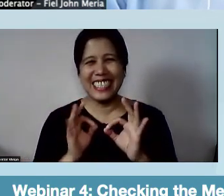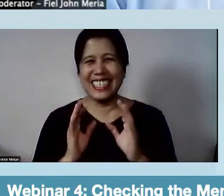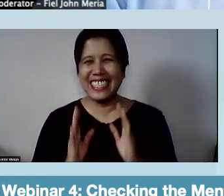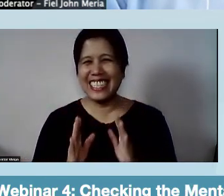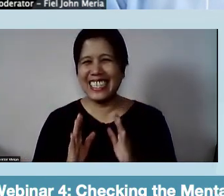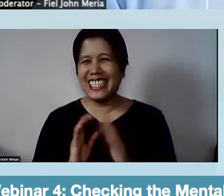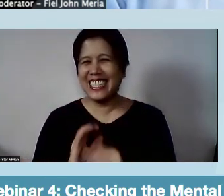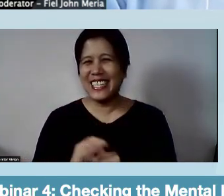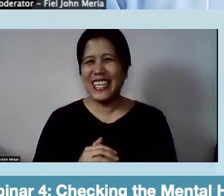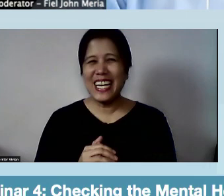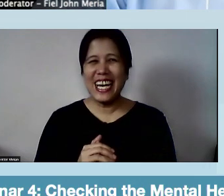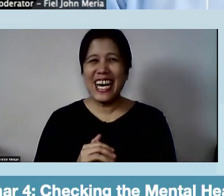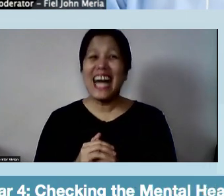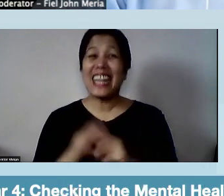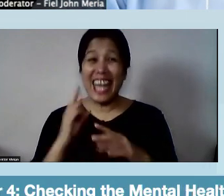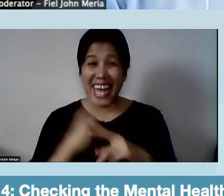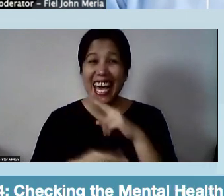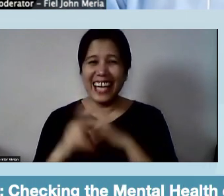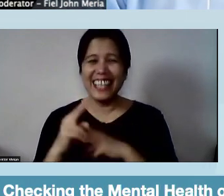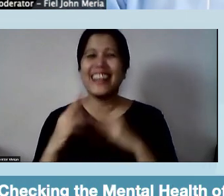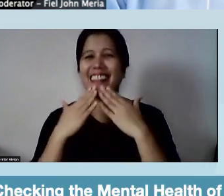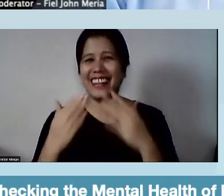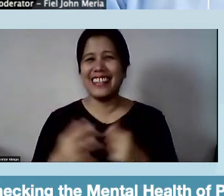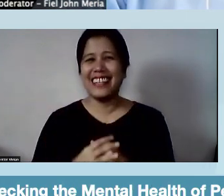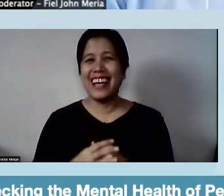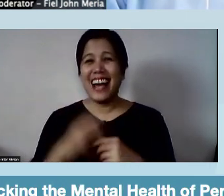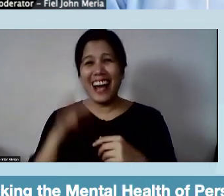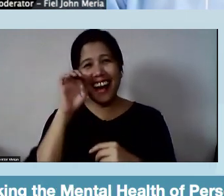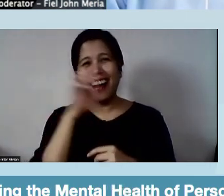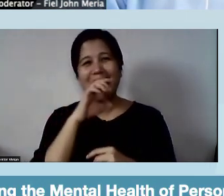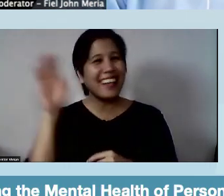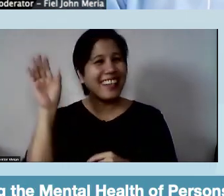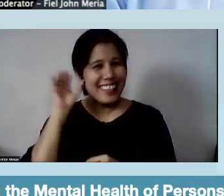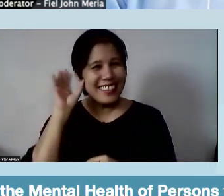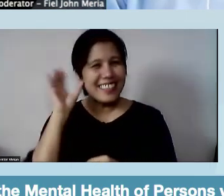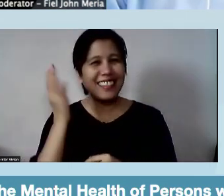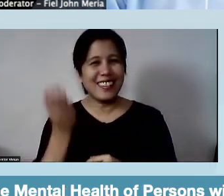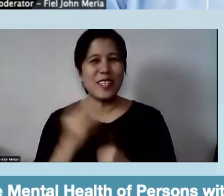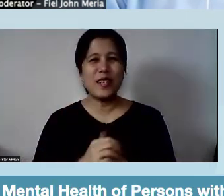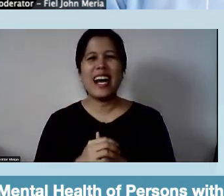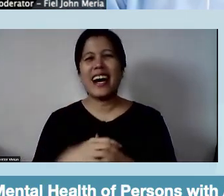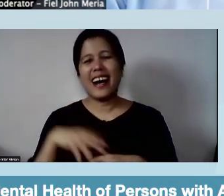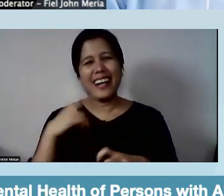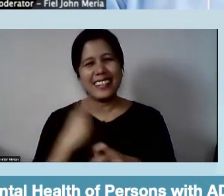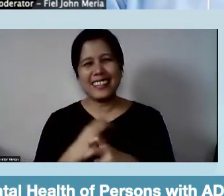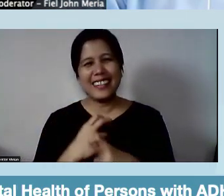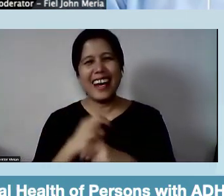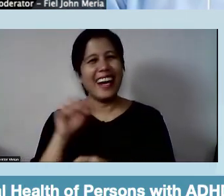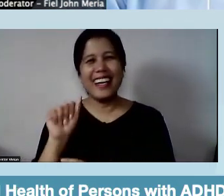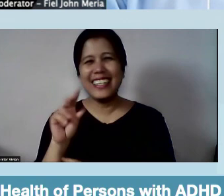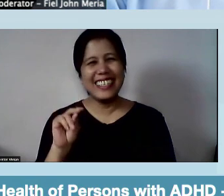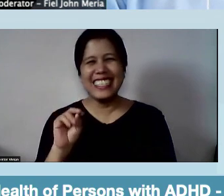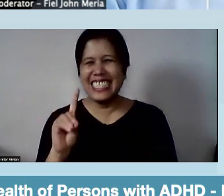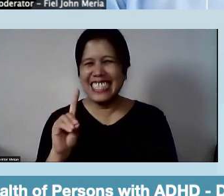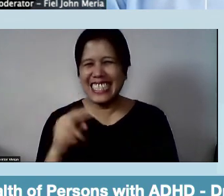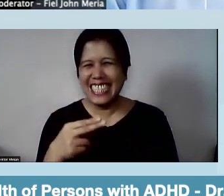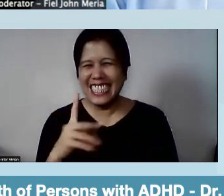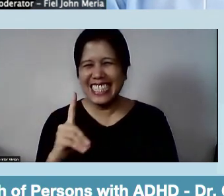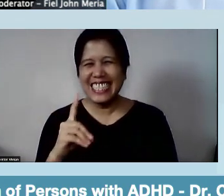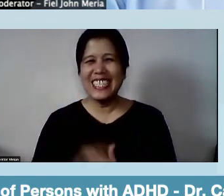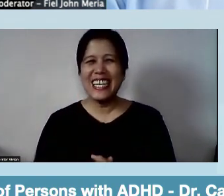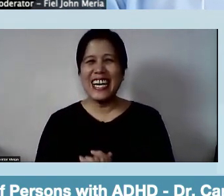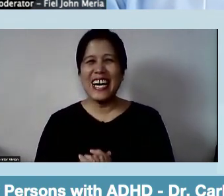imagine? The hand-eye coordination, listening to me, is a task an ADHD person may not be able to do.